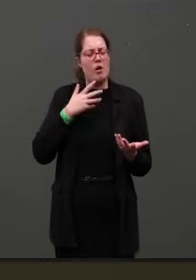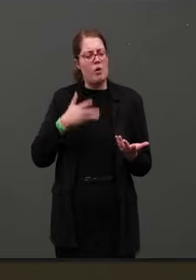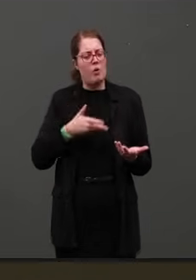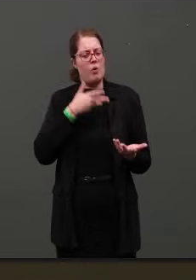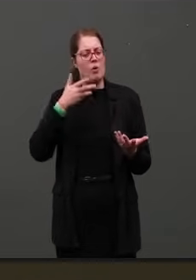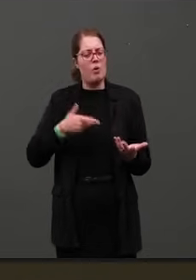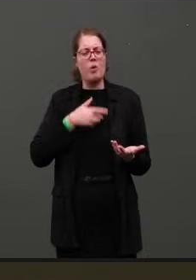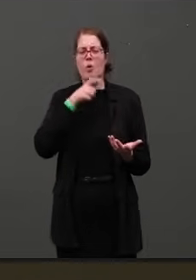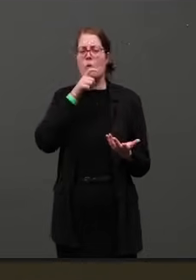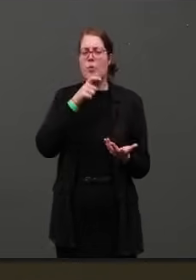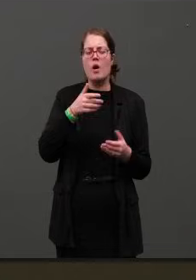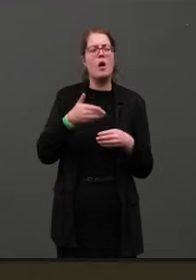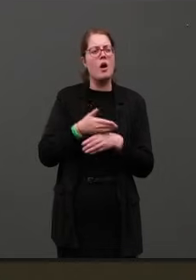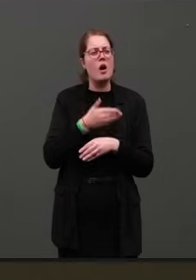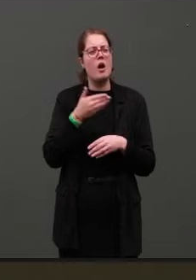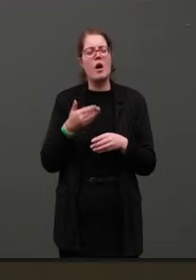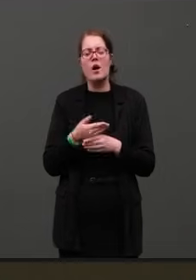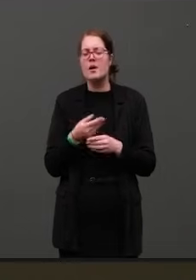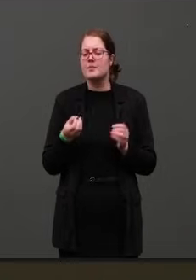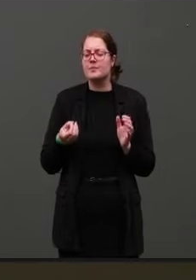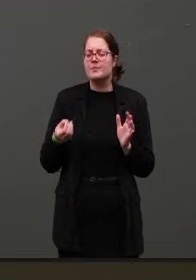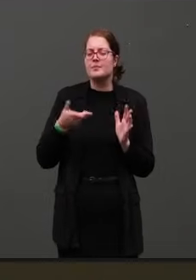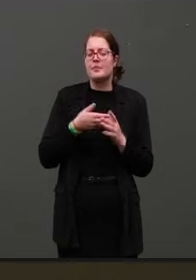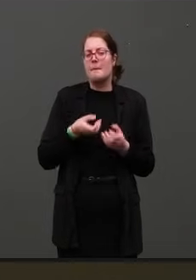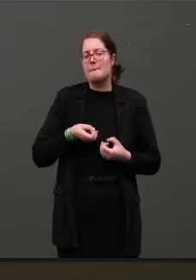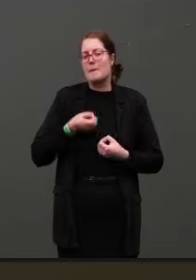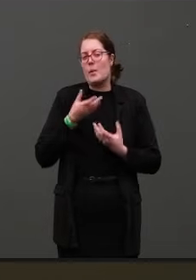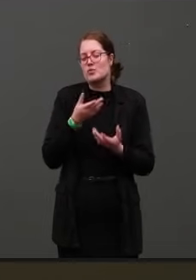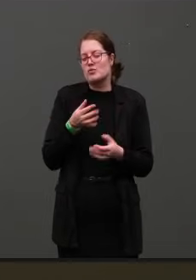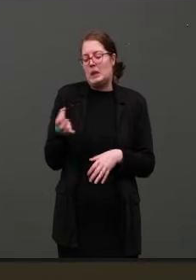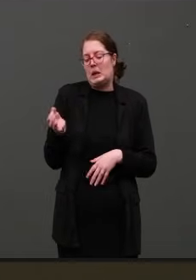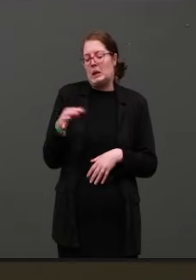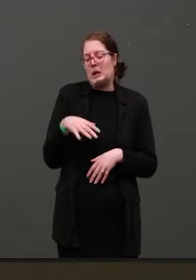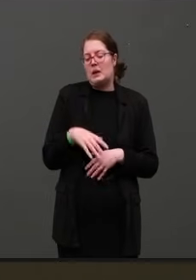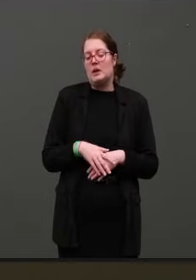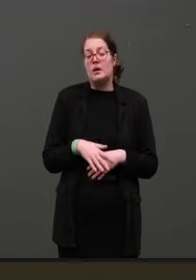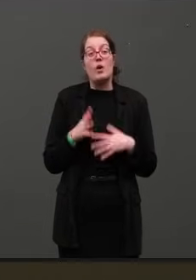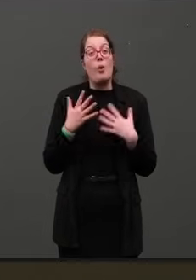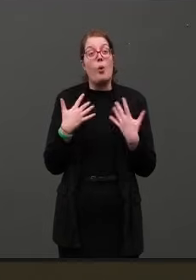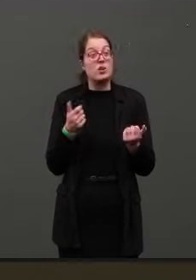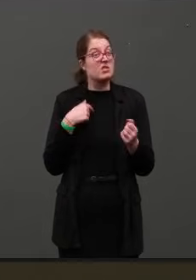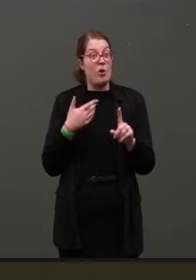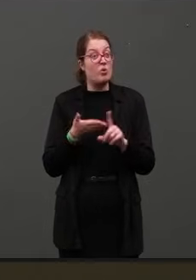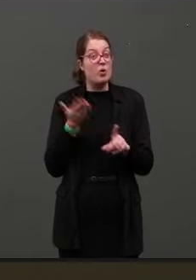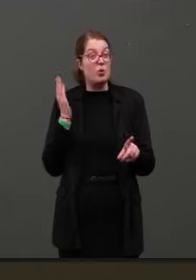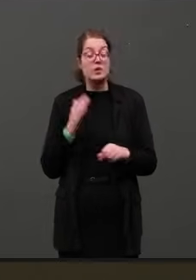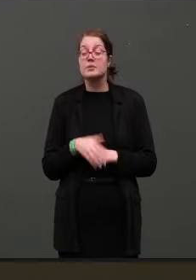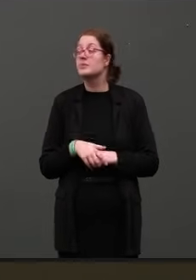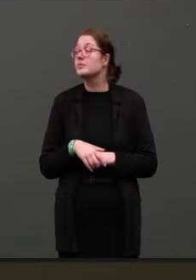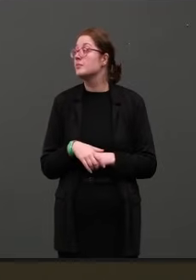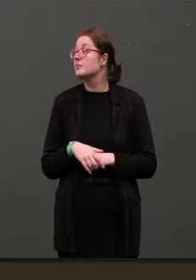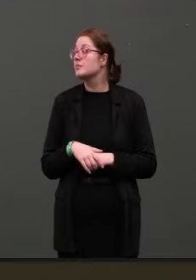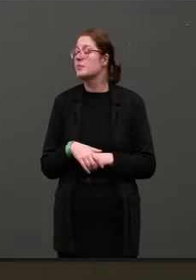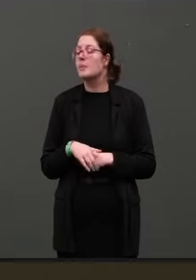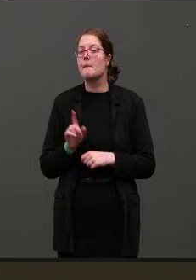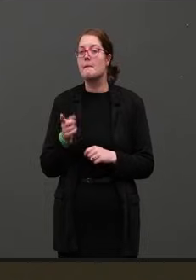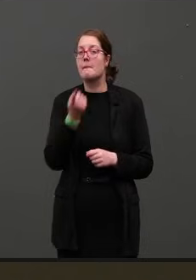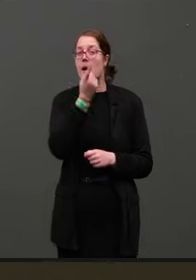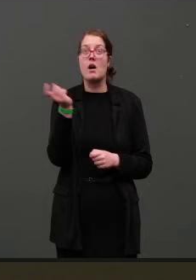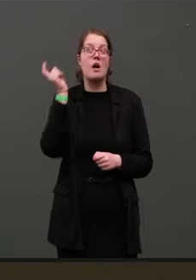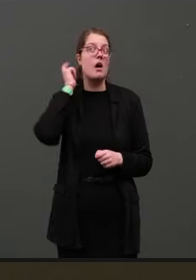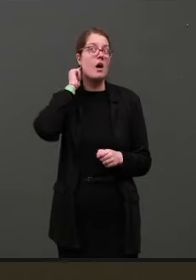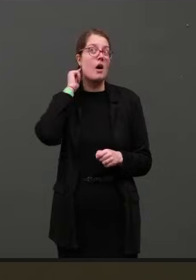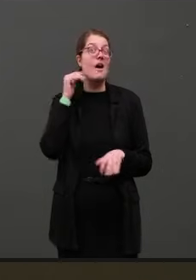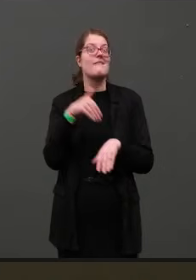inject just a bit of poetry. Audiences might not consciously notice, but subconsciously it will affect their experience.